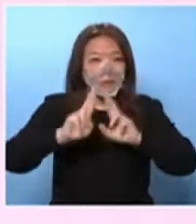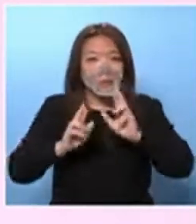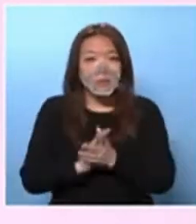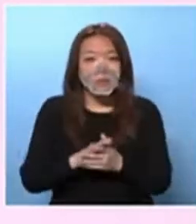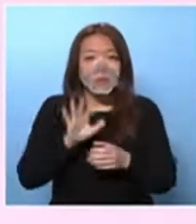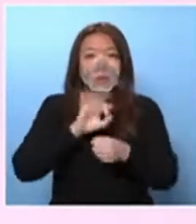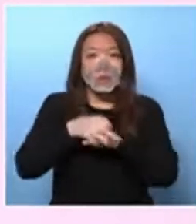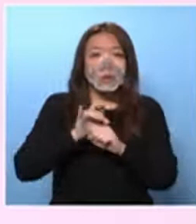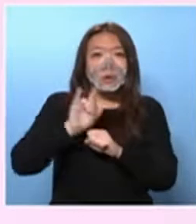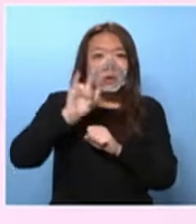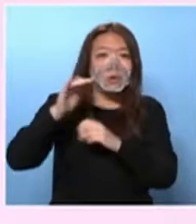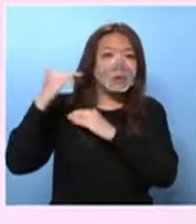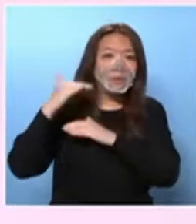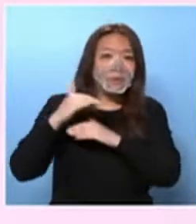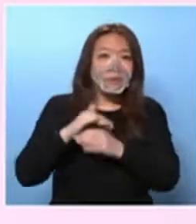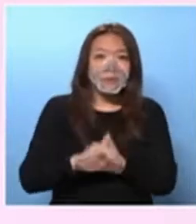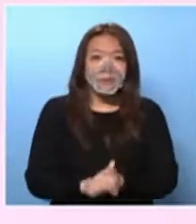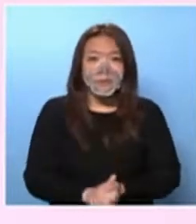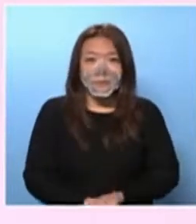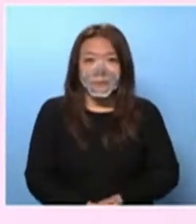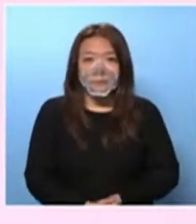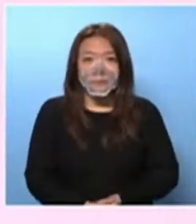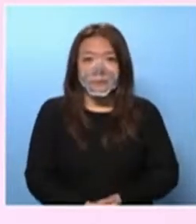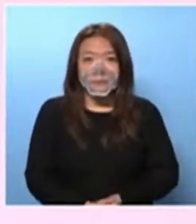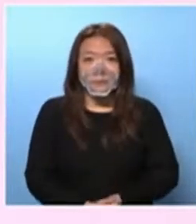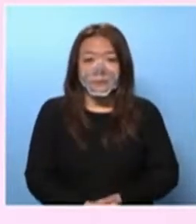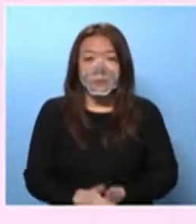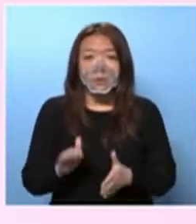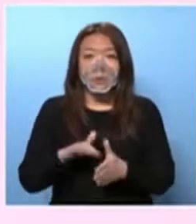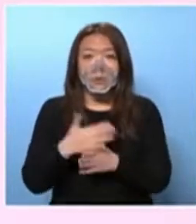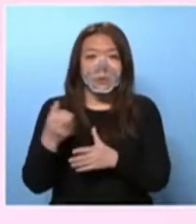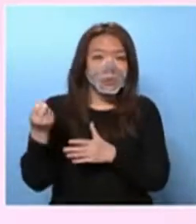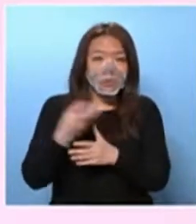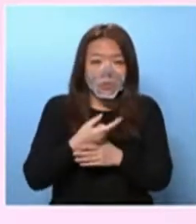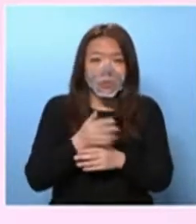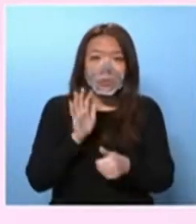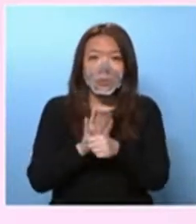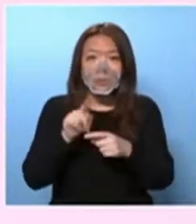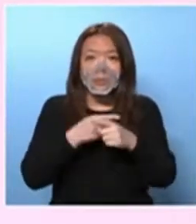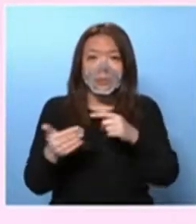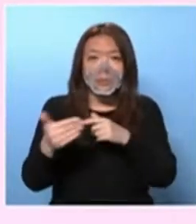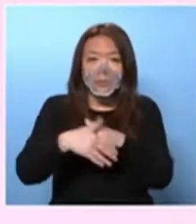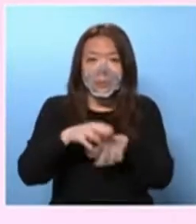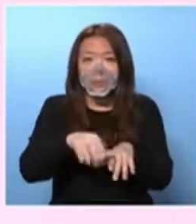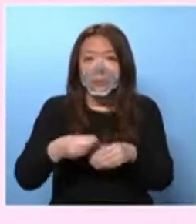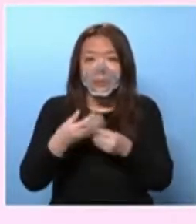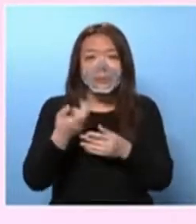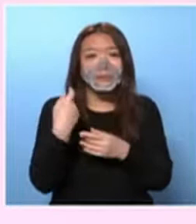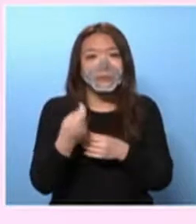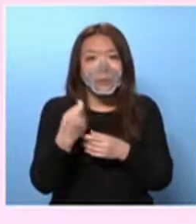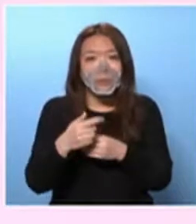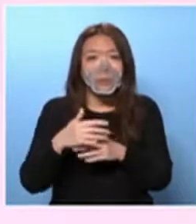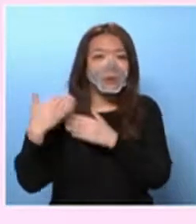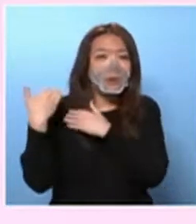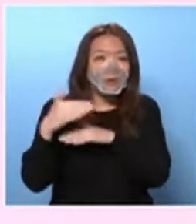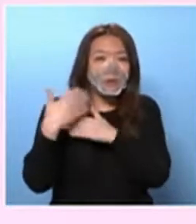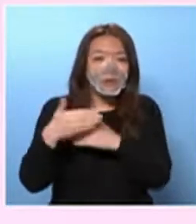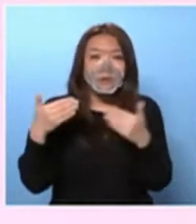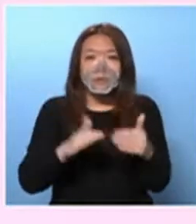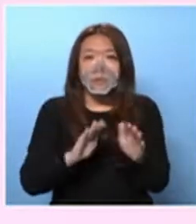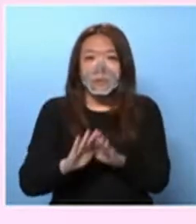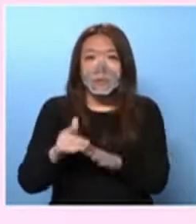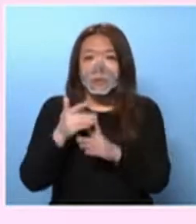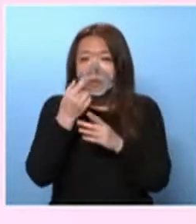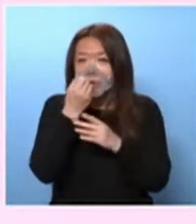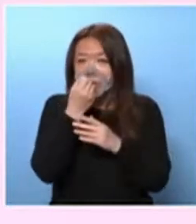an airport city with diversified industry makeup, international air cargo. To further provide quality and efficient